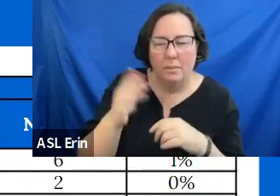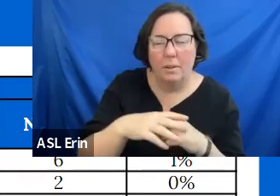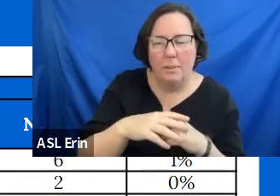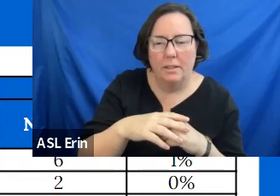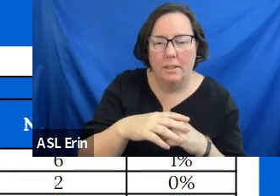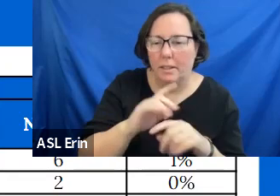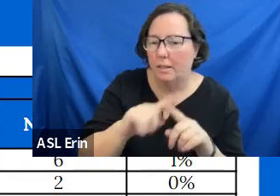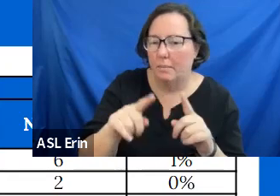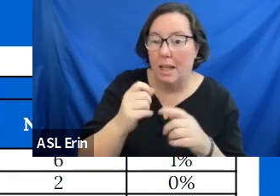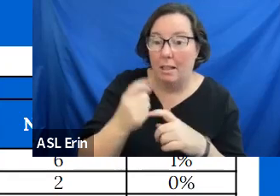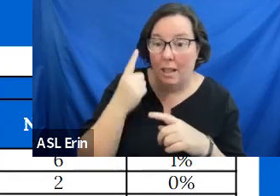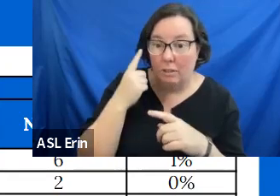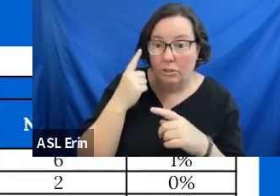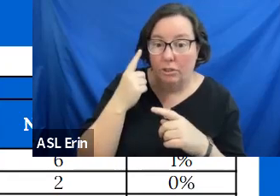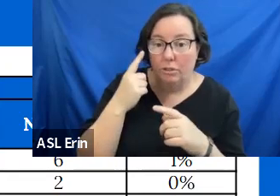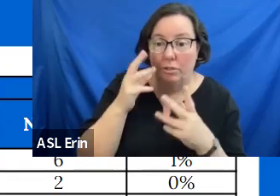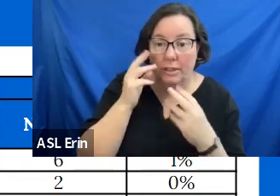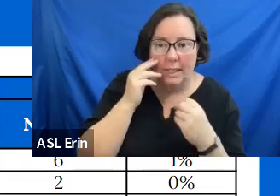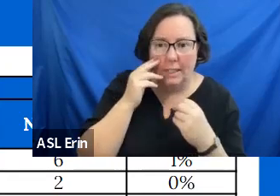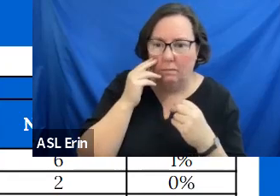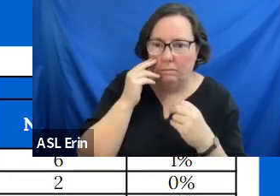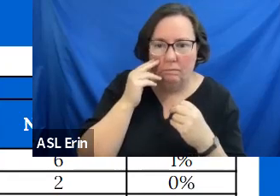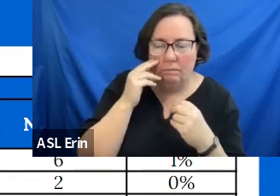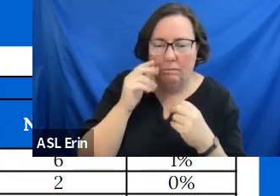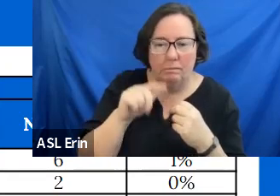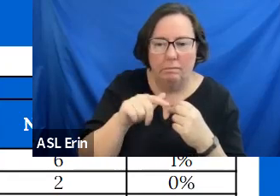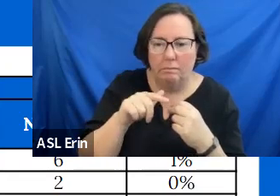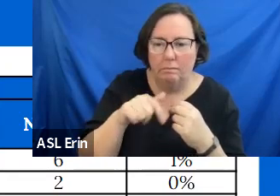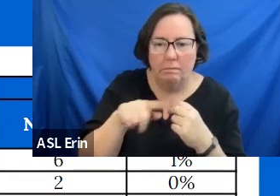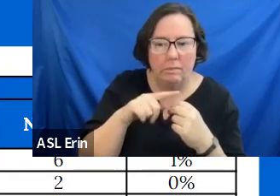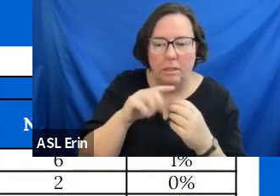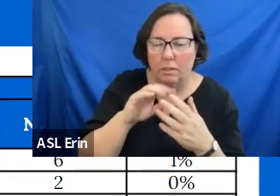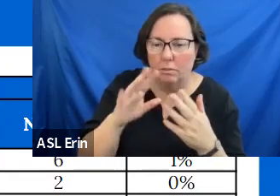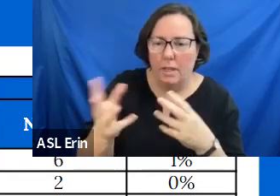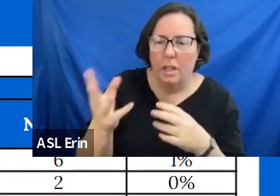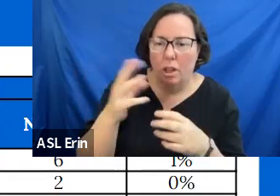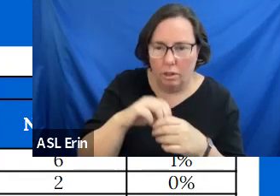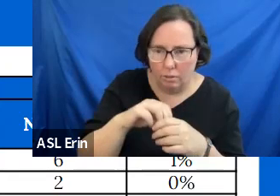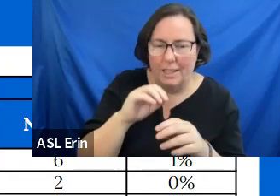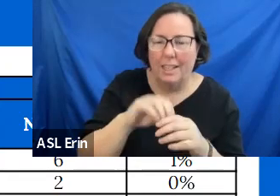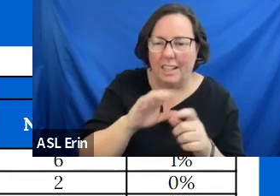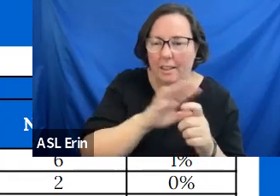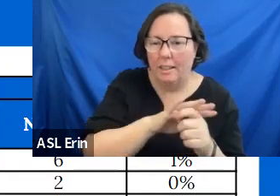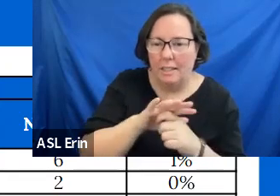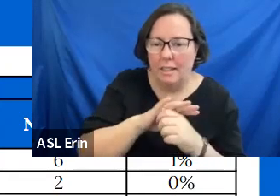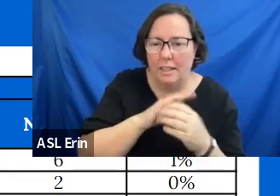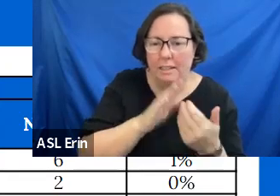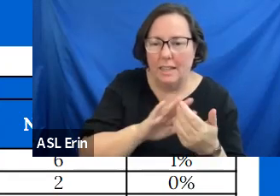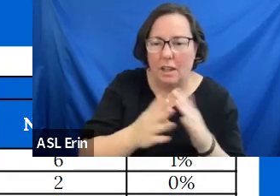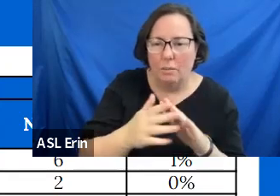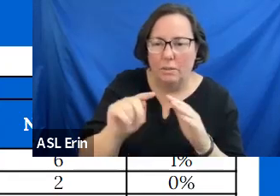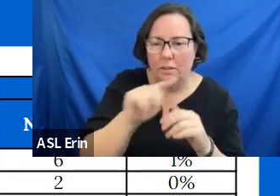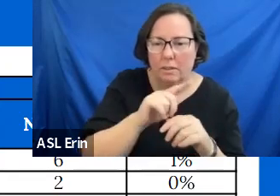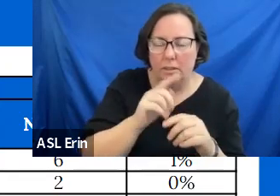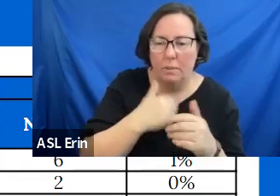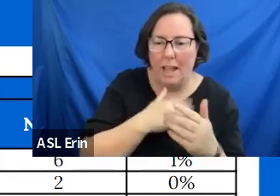But for last year's data, those students are included in the zip code that we had